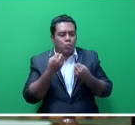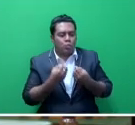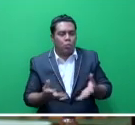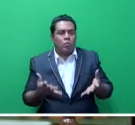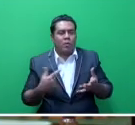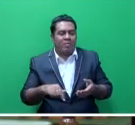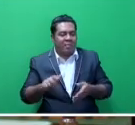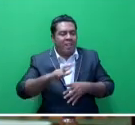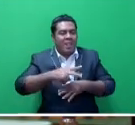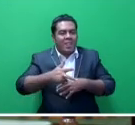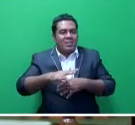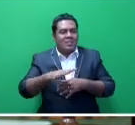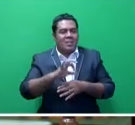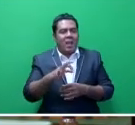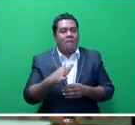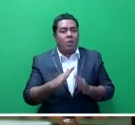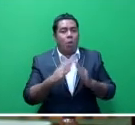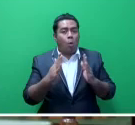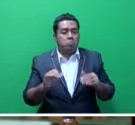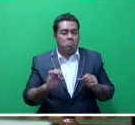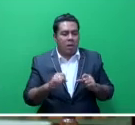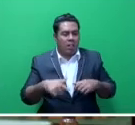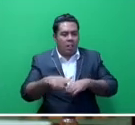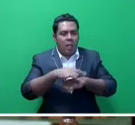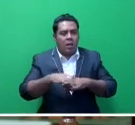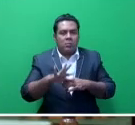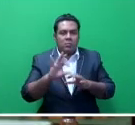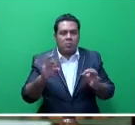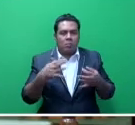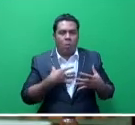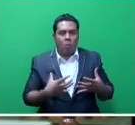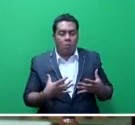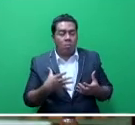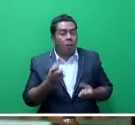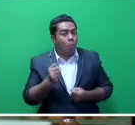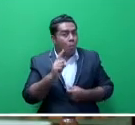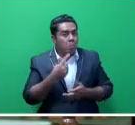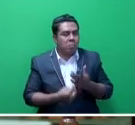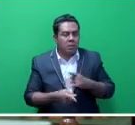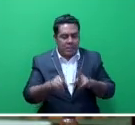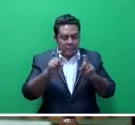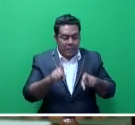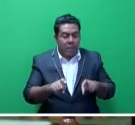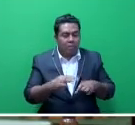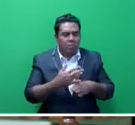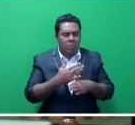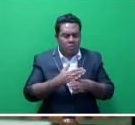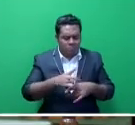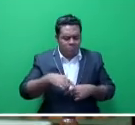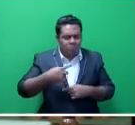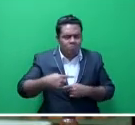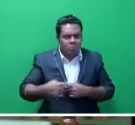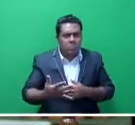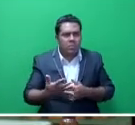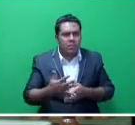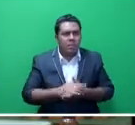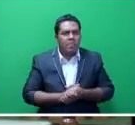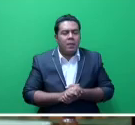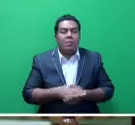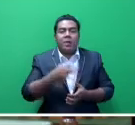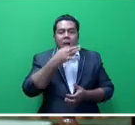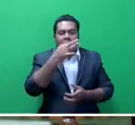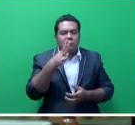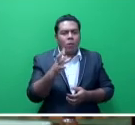won't have a home. They'll become landless. So they stay and they toil, and they ask for more